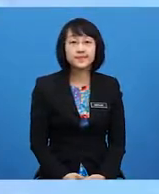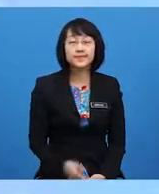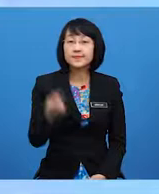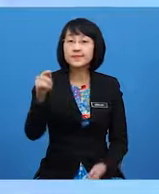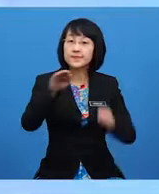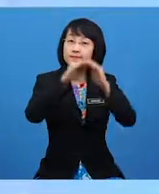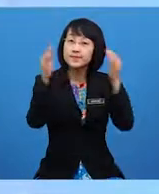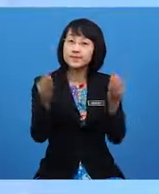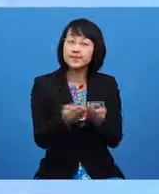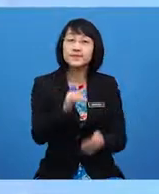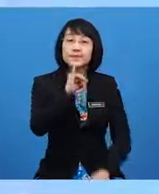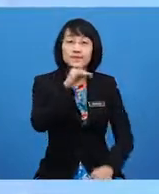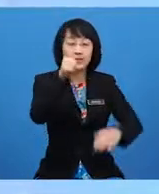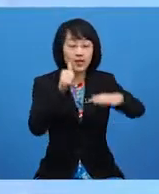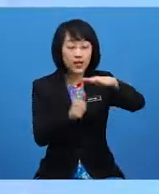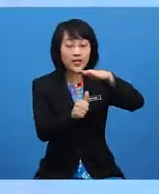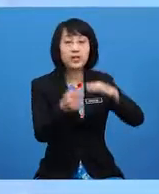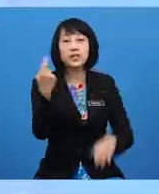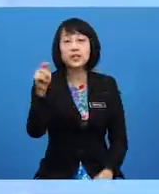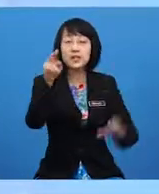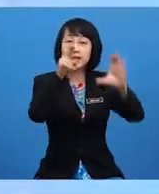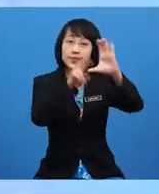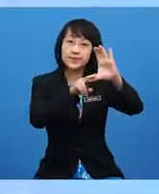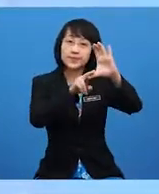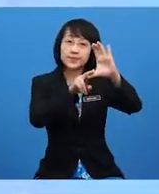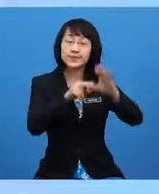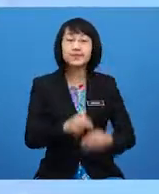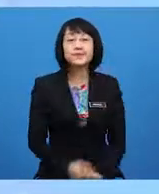The ball is under the chair.